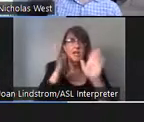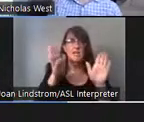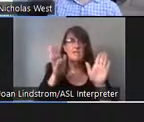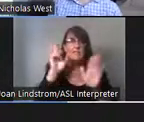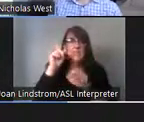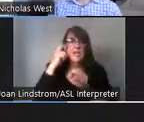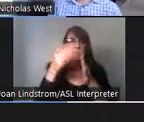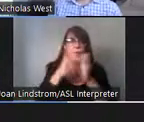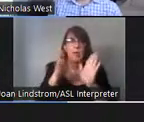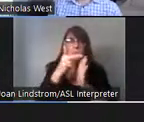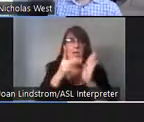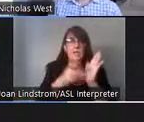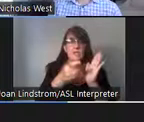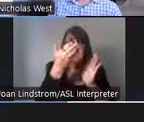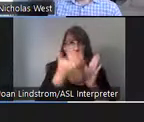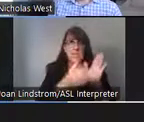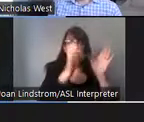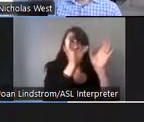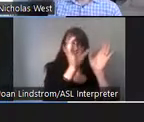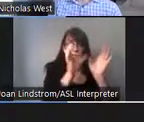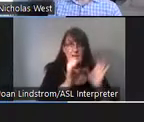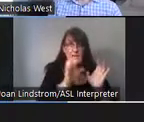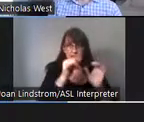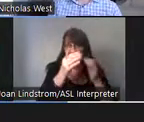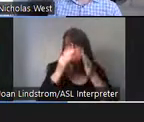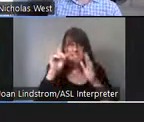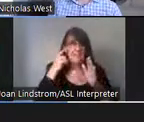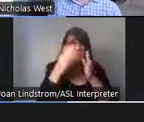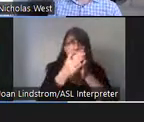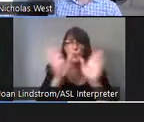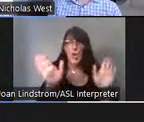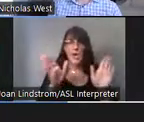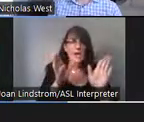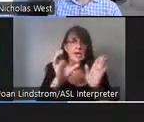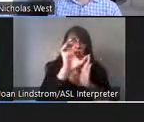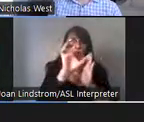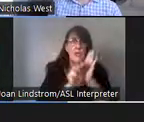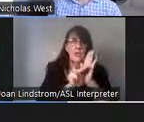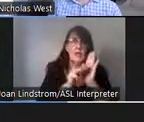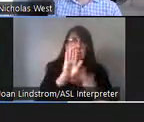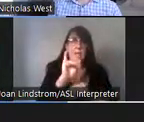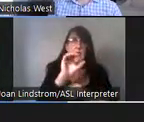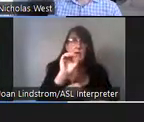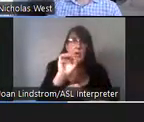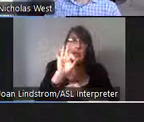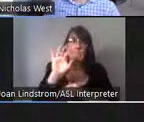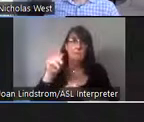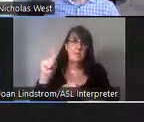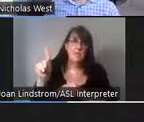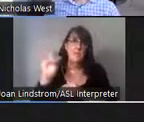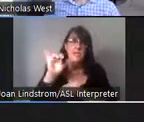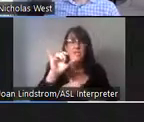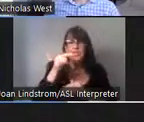So federal acquisition certifications, they are government-wide, the curriculum set by OMB. And GSA has decided